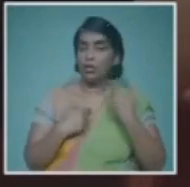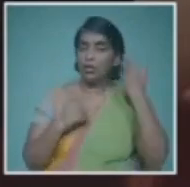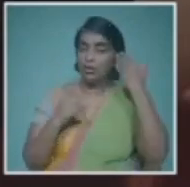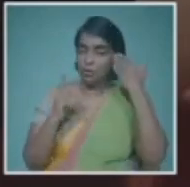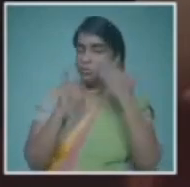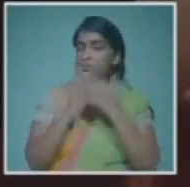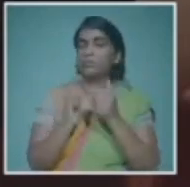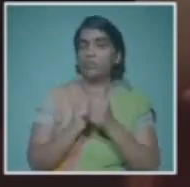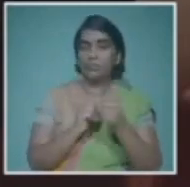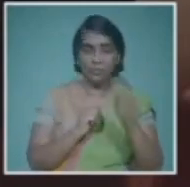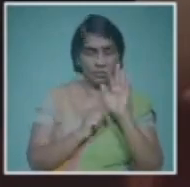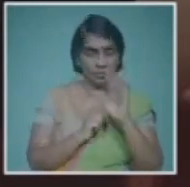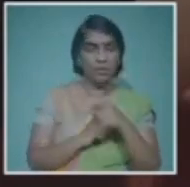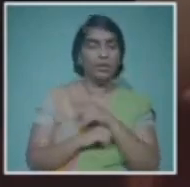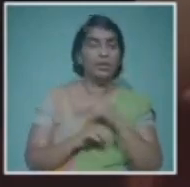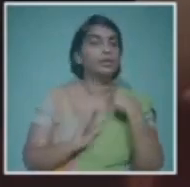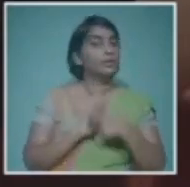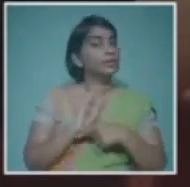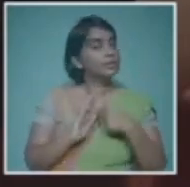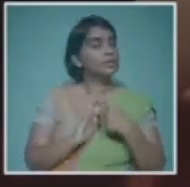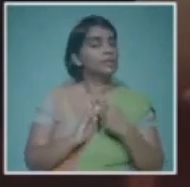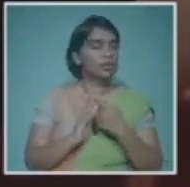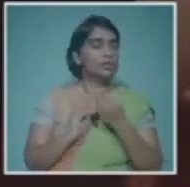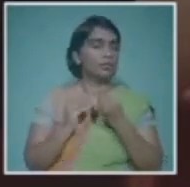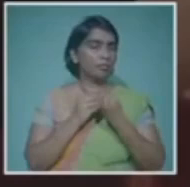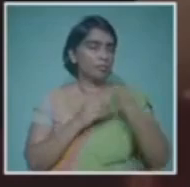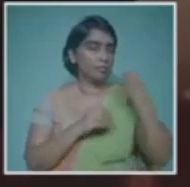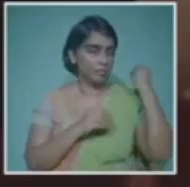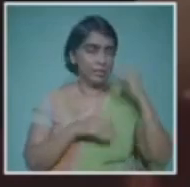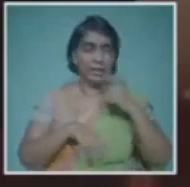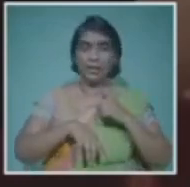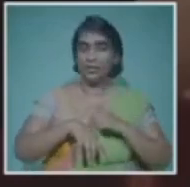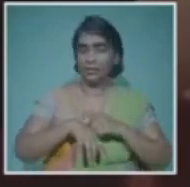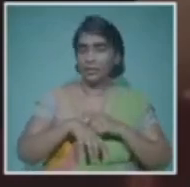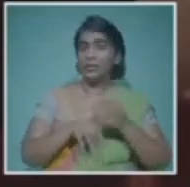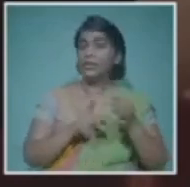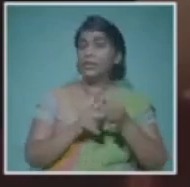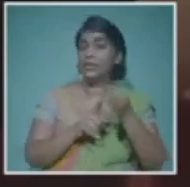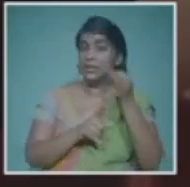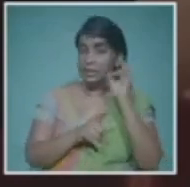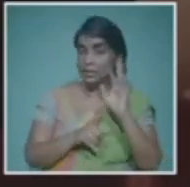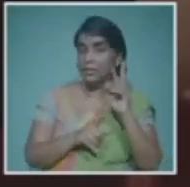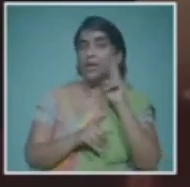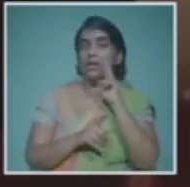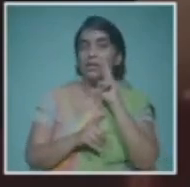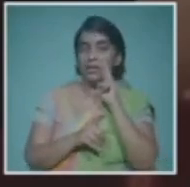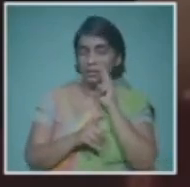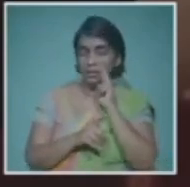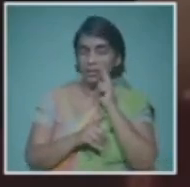near history of Sri Lanka, President Ranil Wickremesinghe, after facing